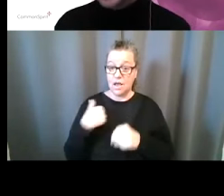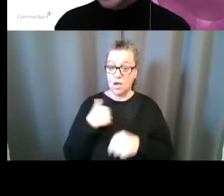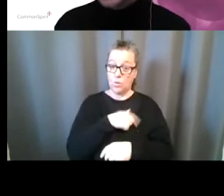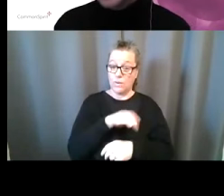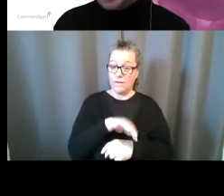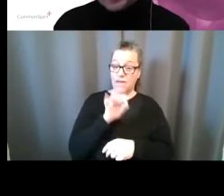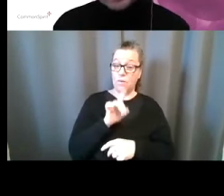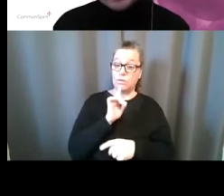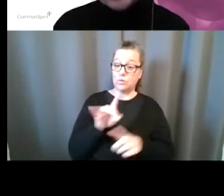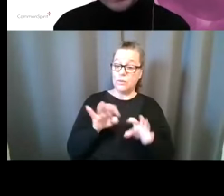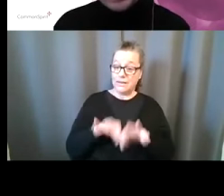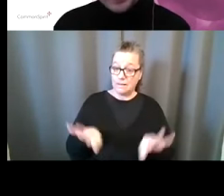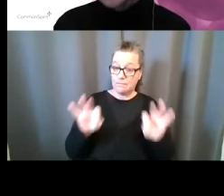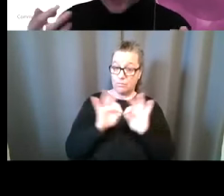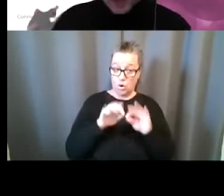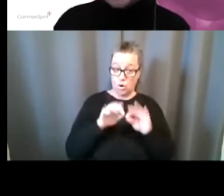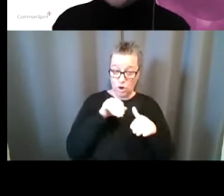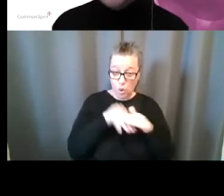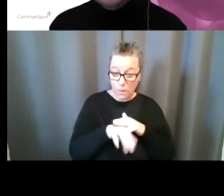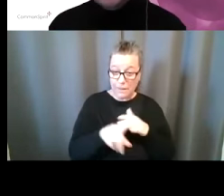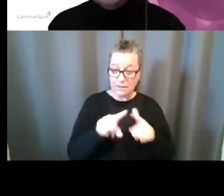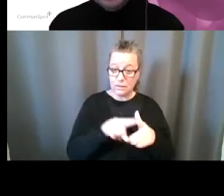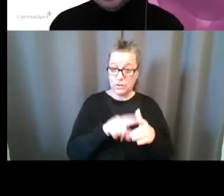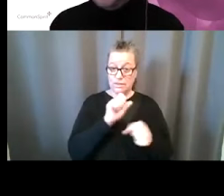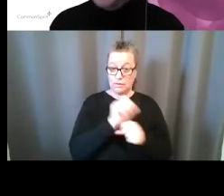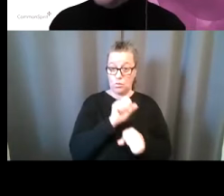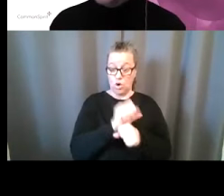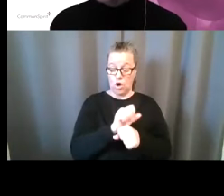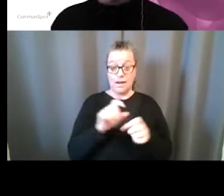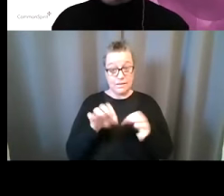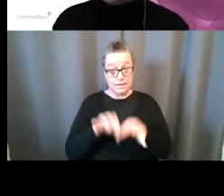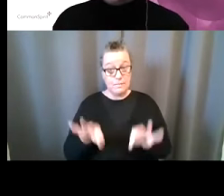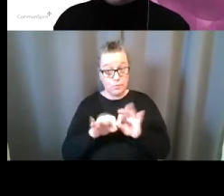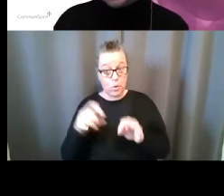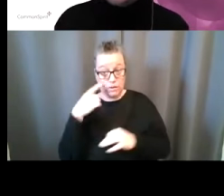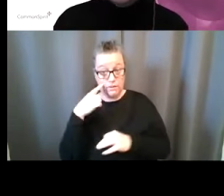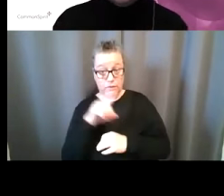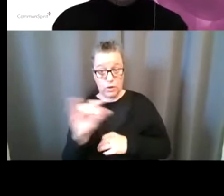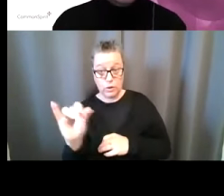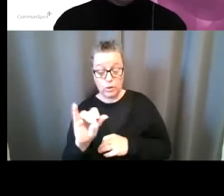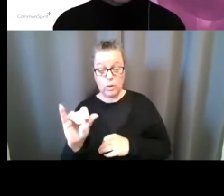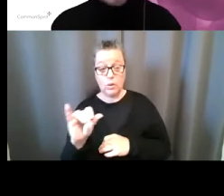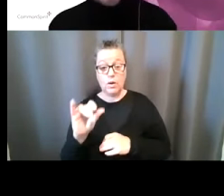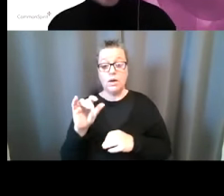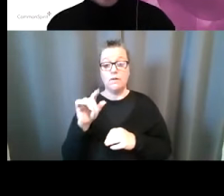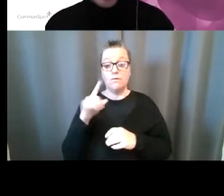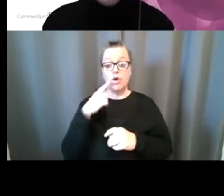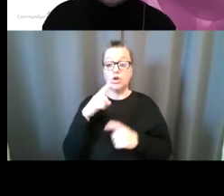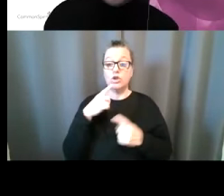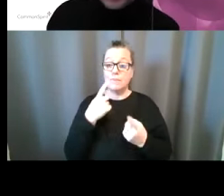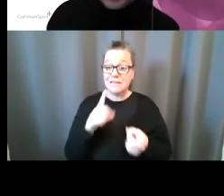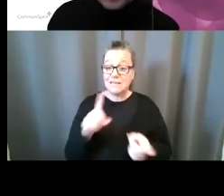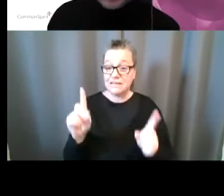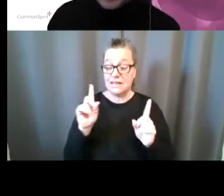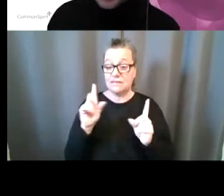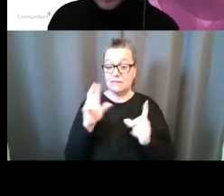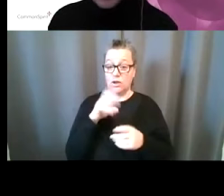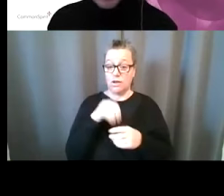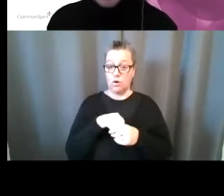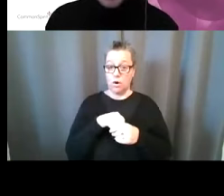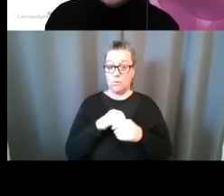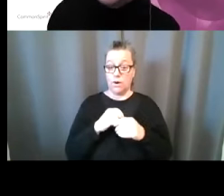super important when we're going into this work, and also I think is important for you, is that in order for you to be really successful in incorporating